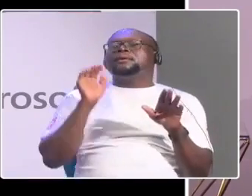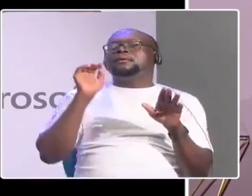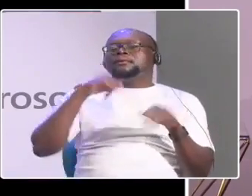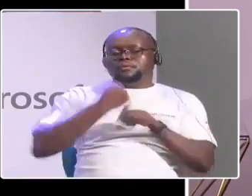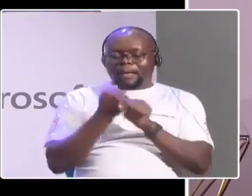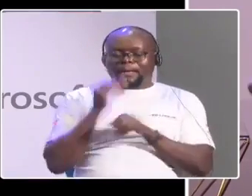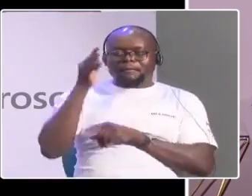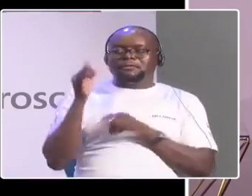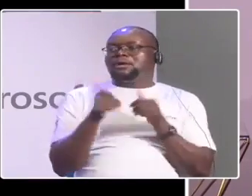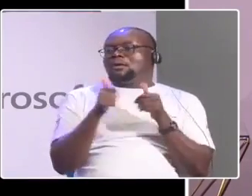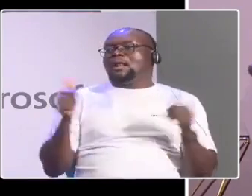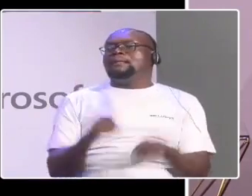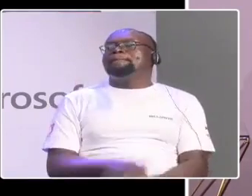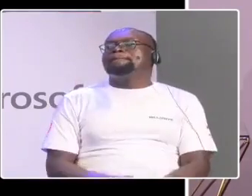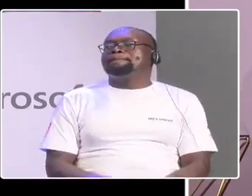future.